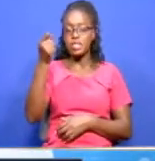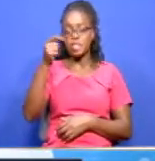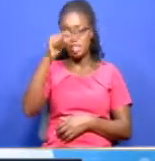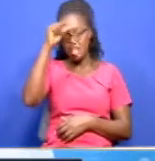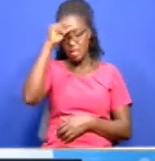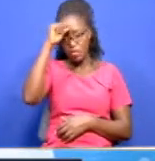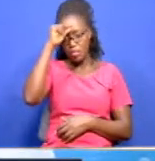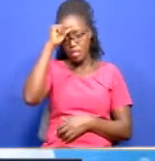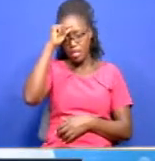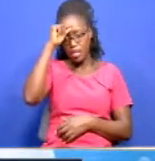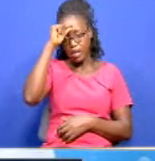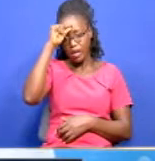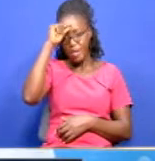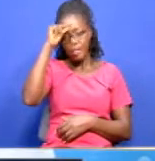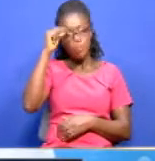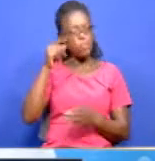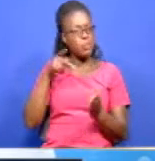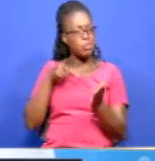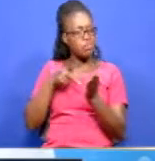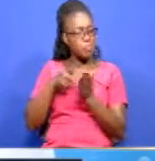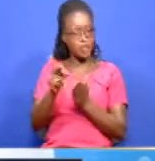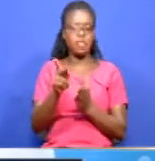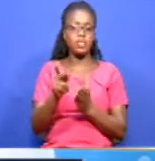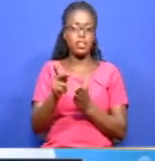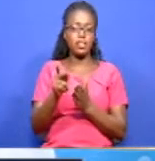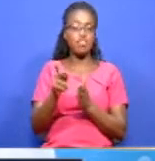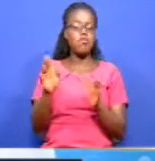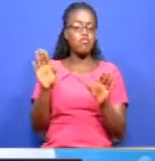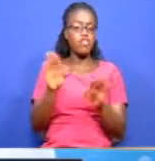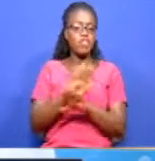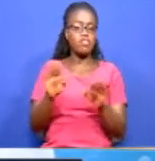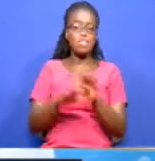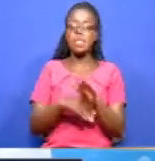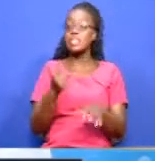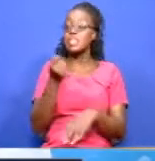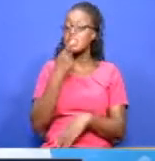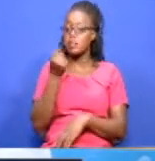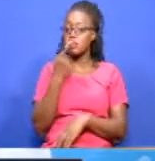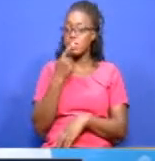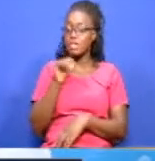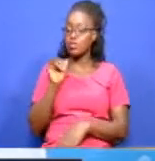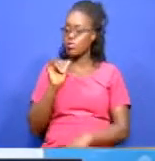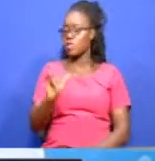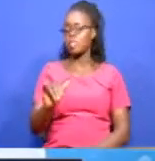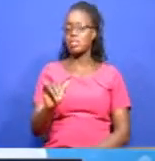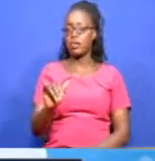government shall meet the cost of treatment and quarantine.